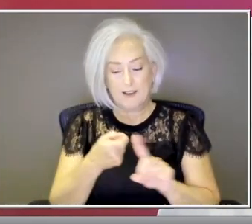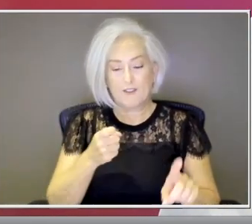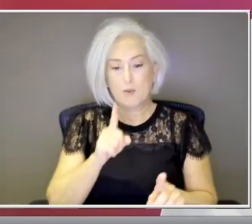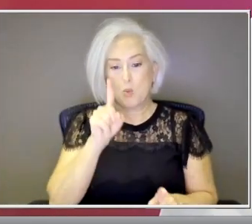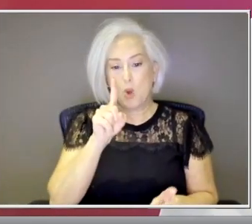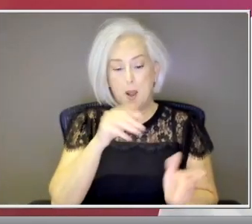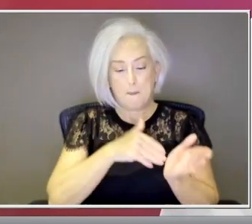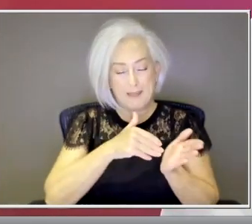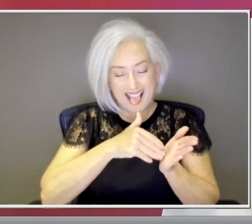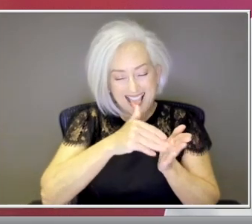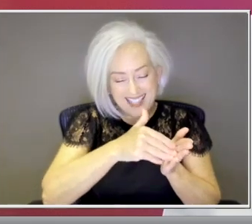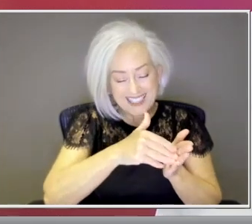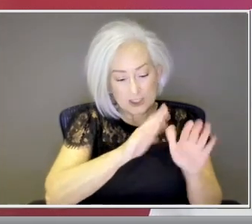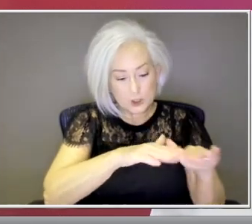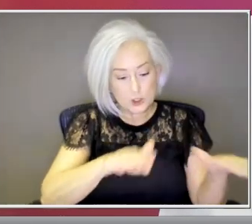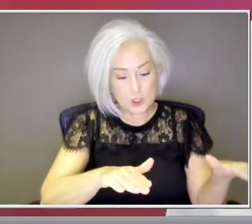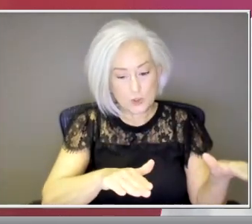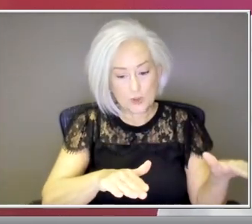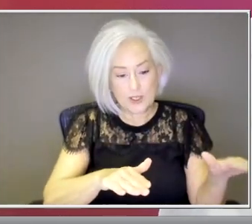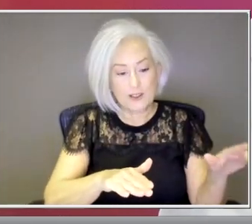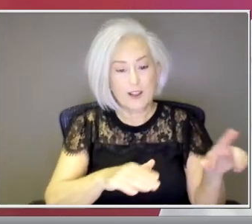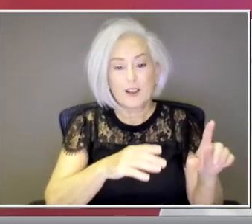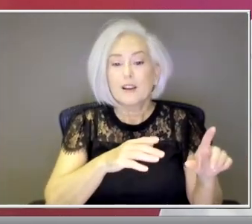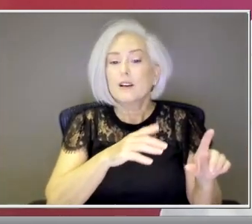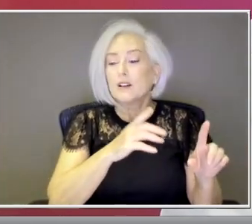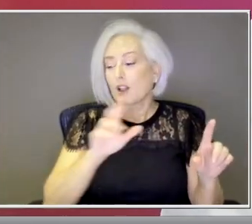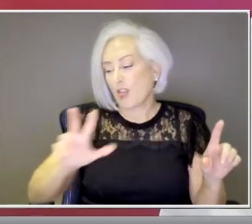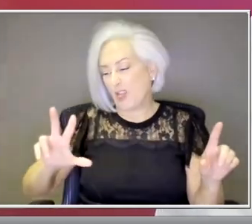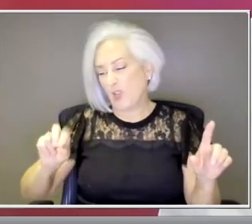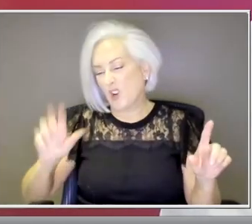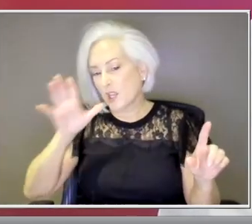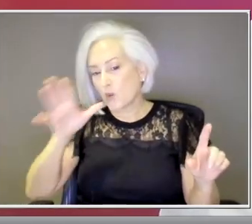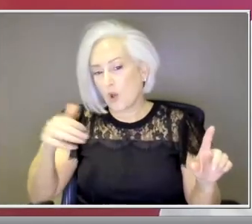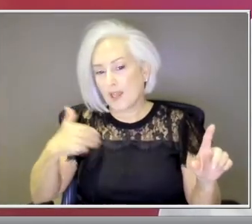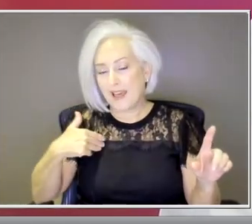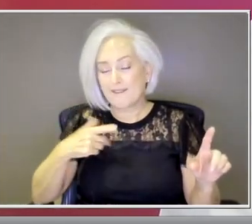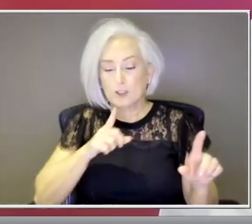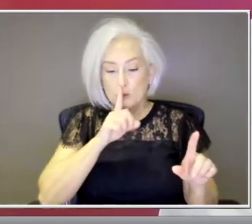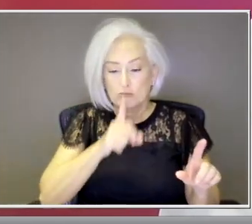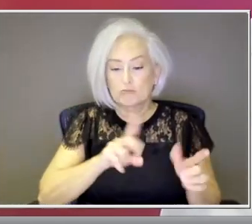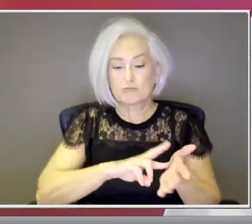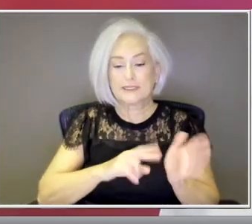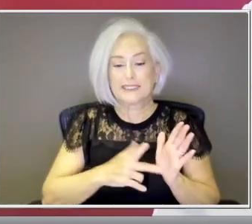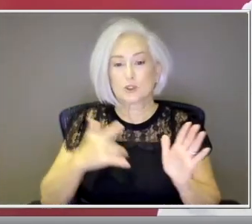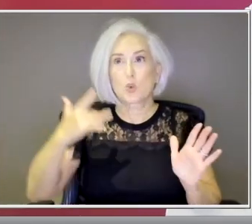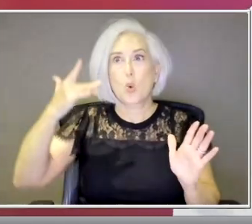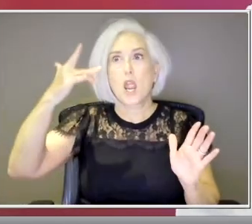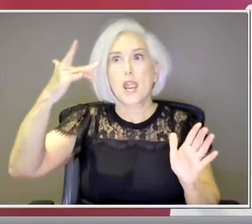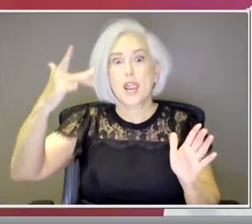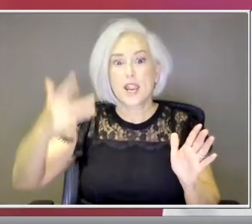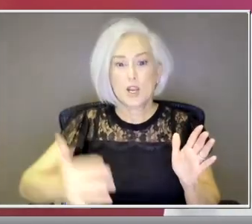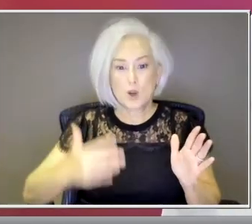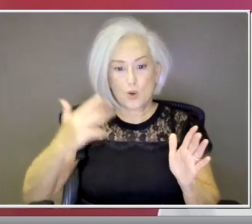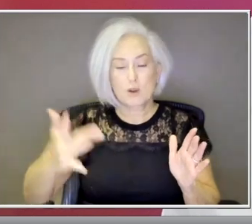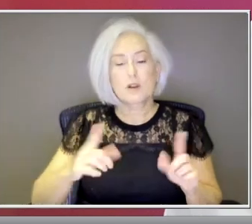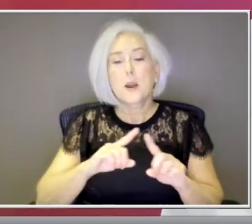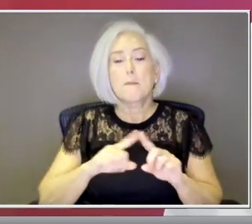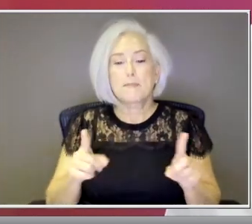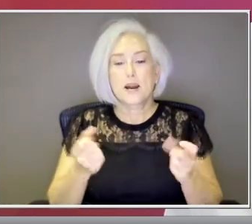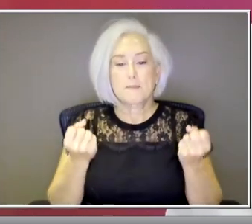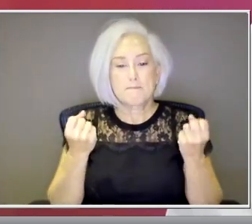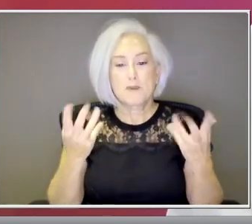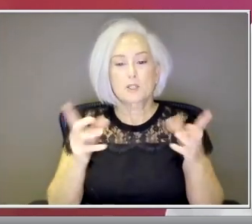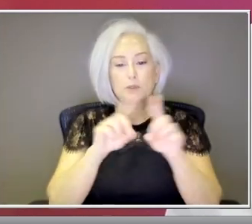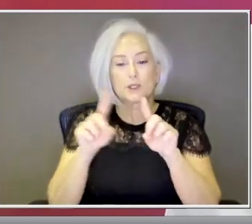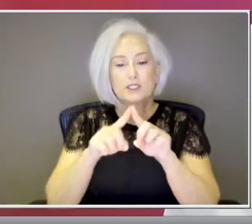30 of them have PH if you take 1 million children. So it's a very rare diagnosis, but there's multiple ways a child could